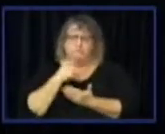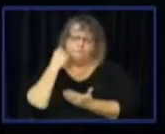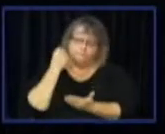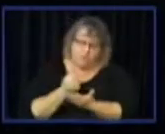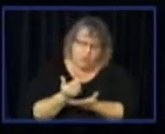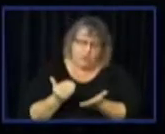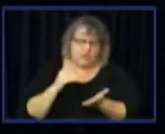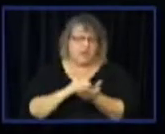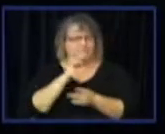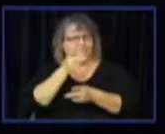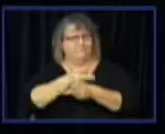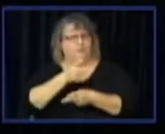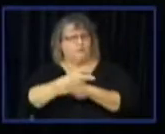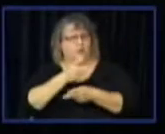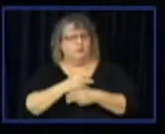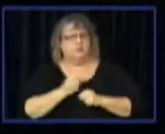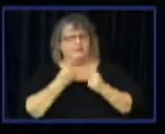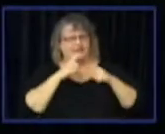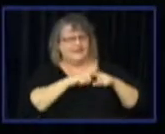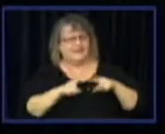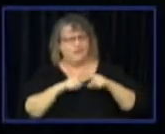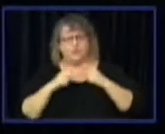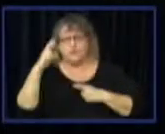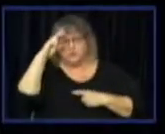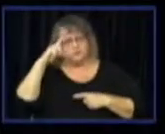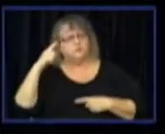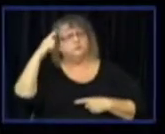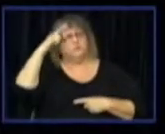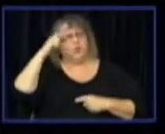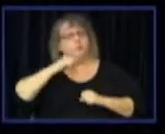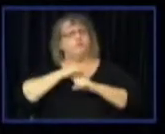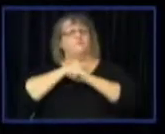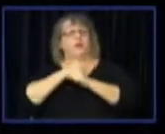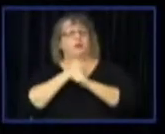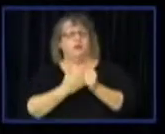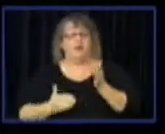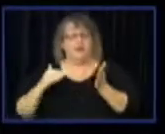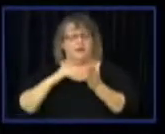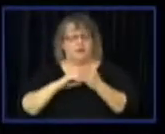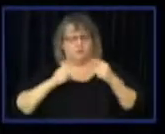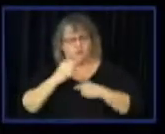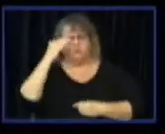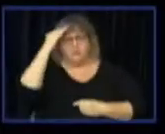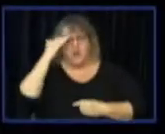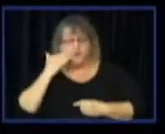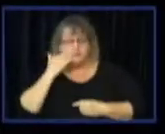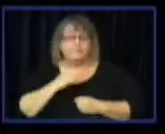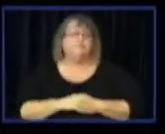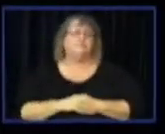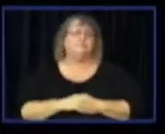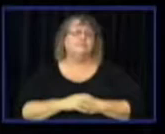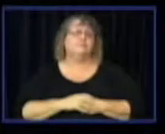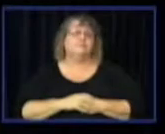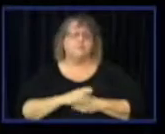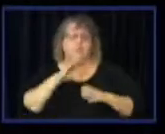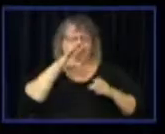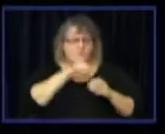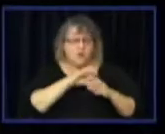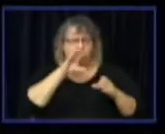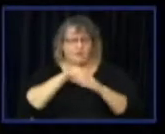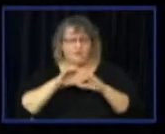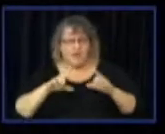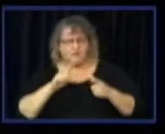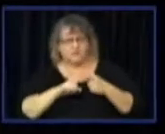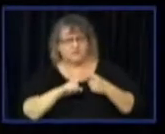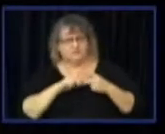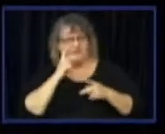again. So there's a lot of different things we can do, but preventing re-injury, preventing activities that could lead to